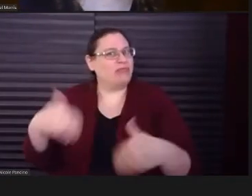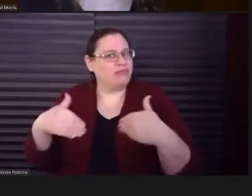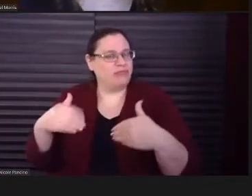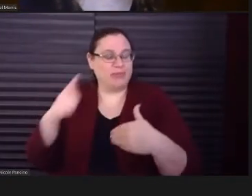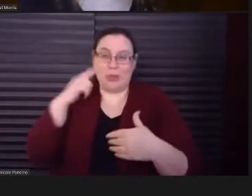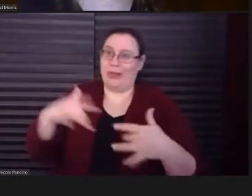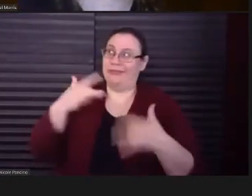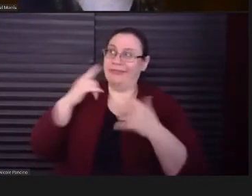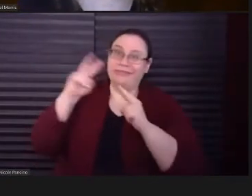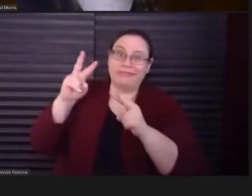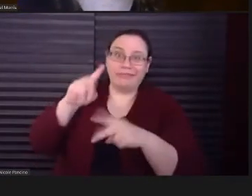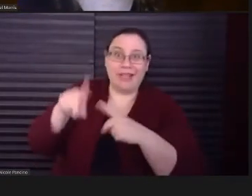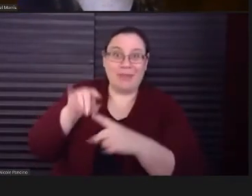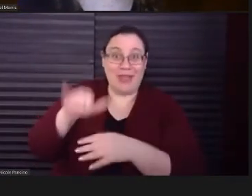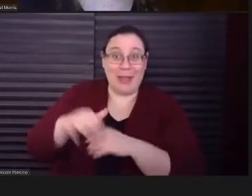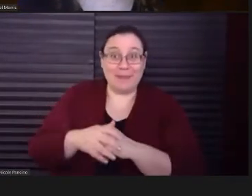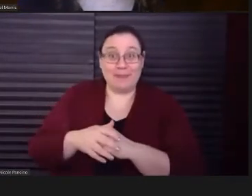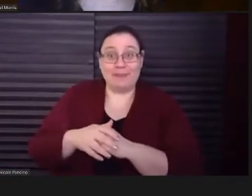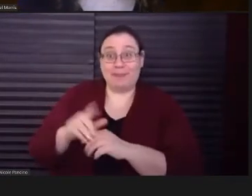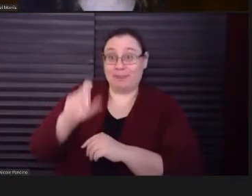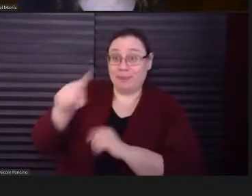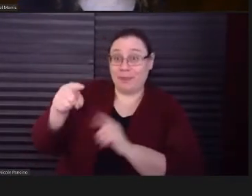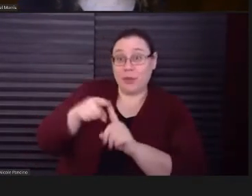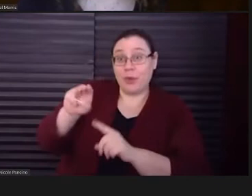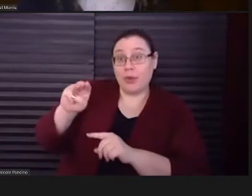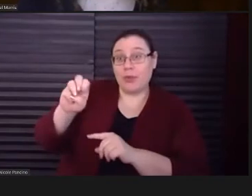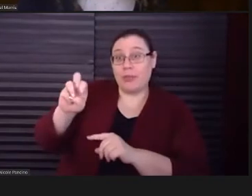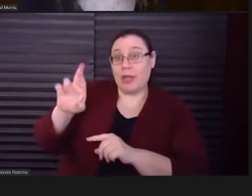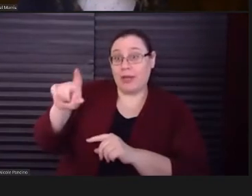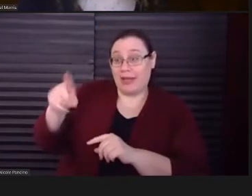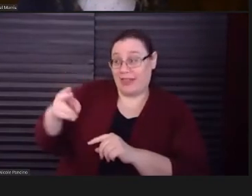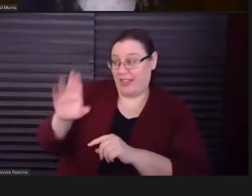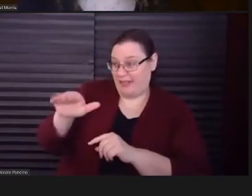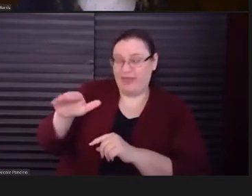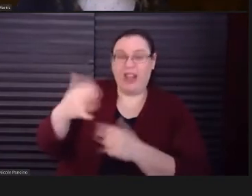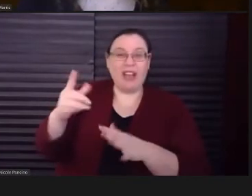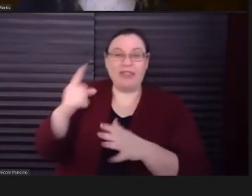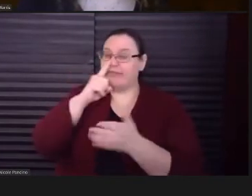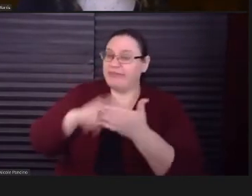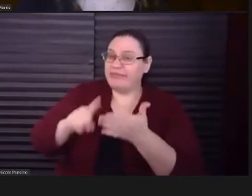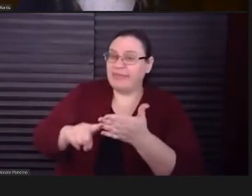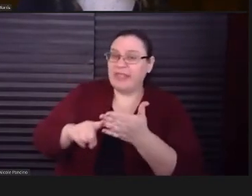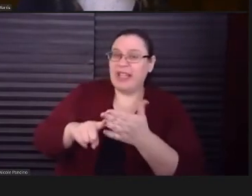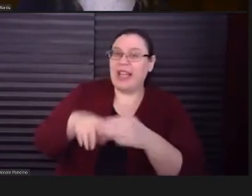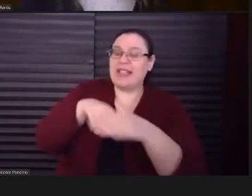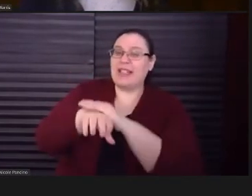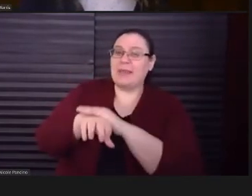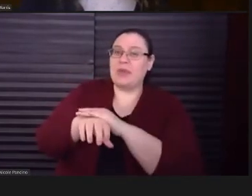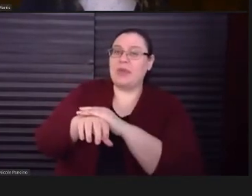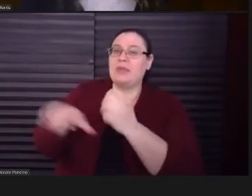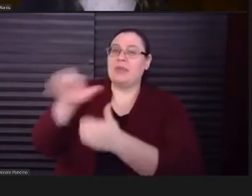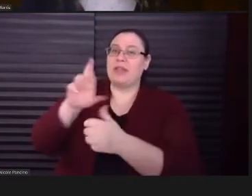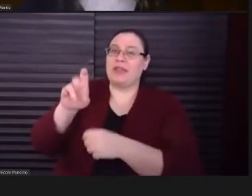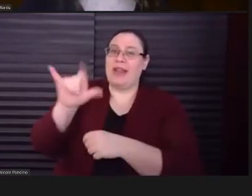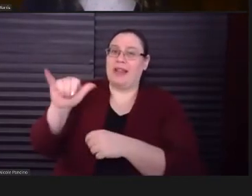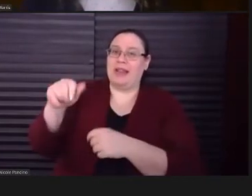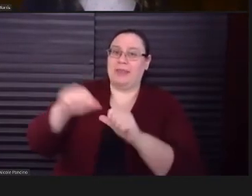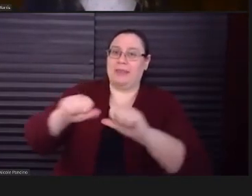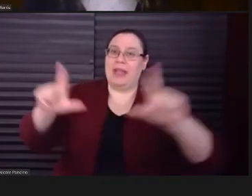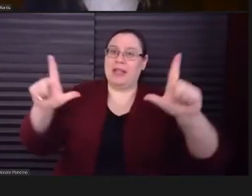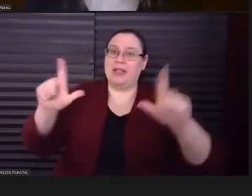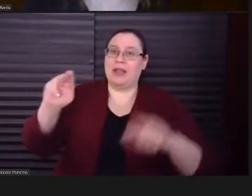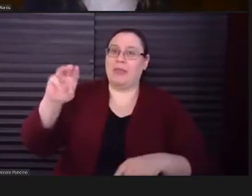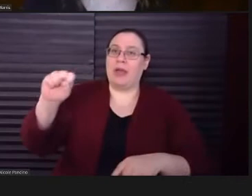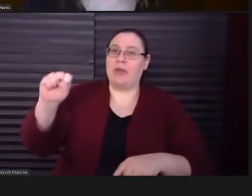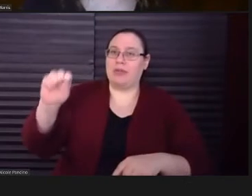that. Meredith, I have checked out the accessible mixed reality pages on the Microsoft website.